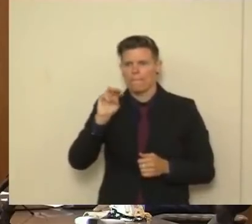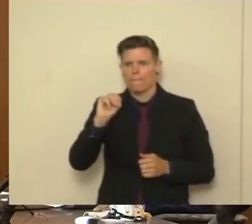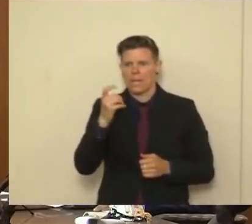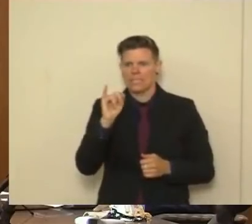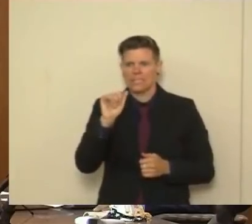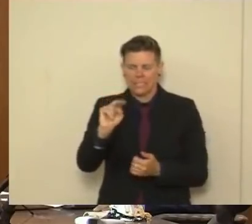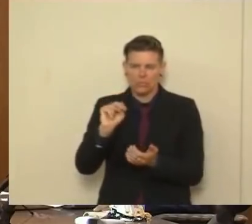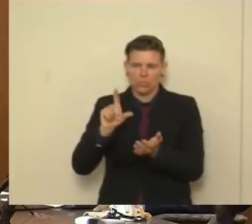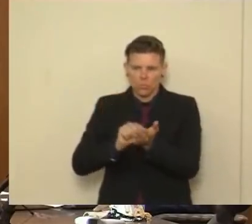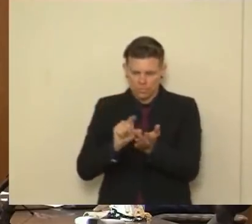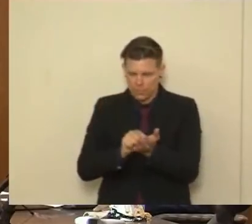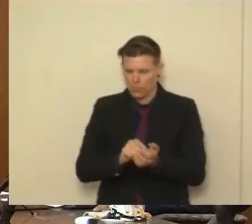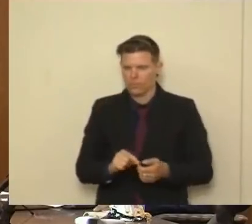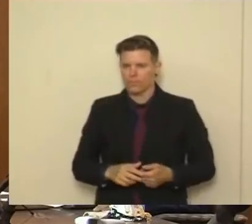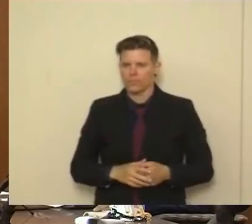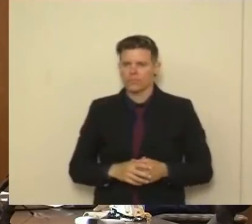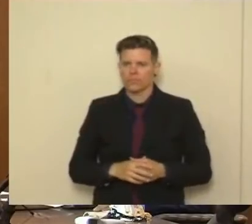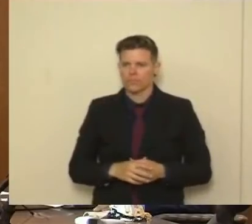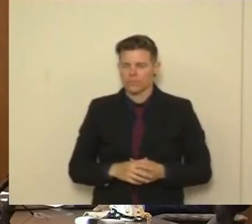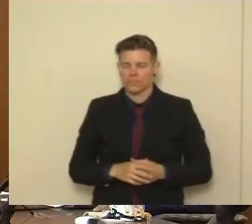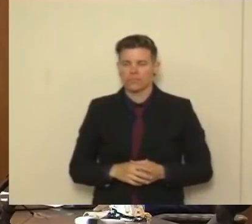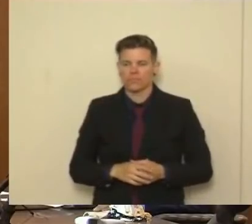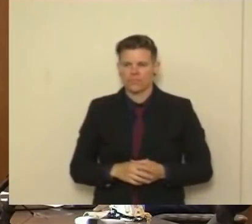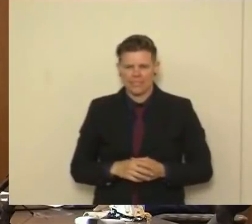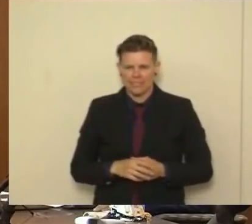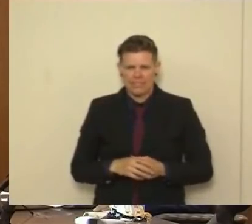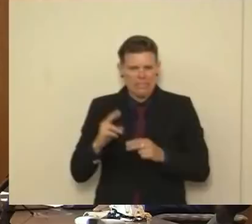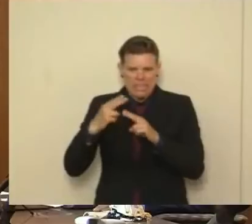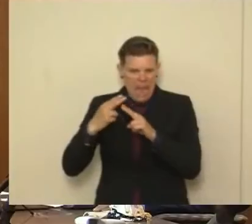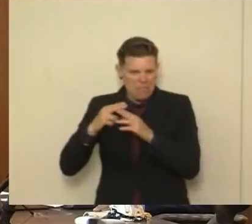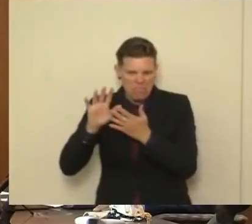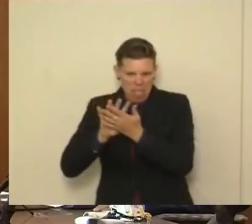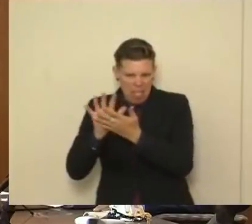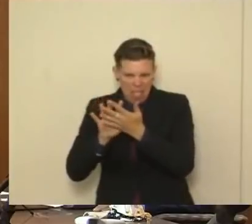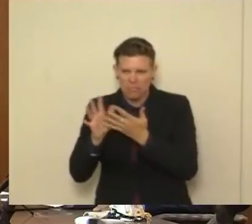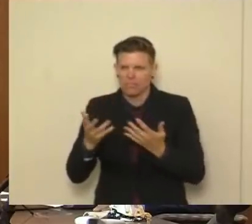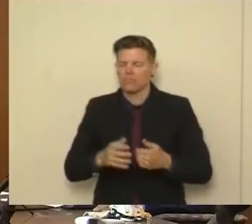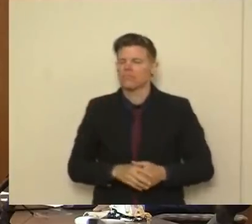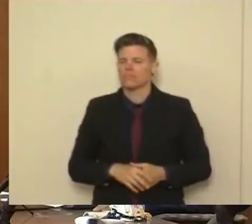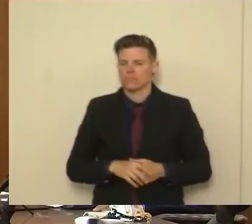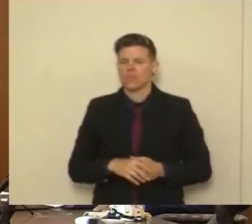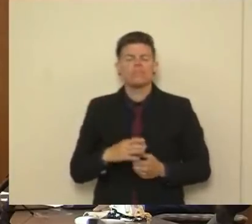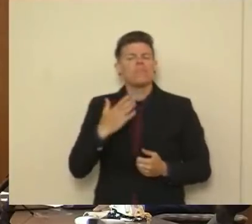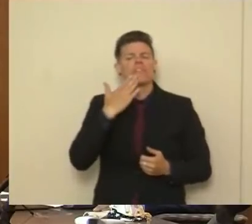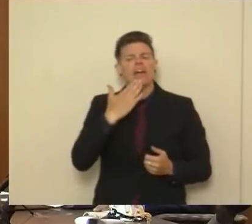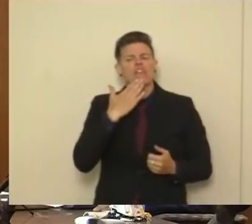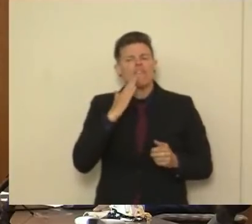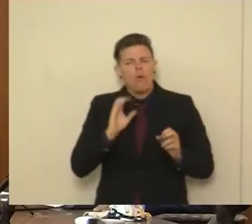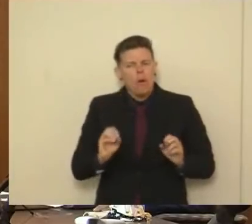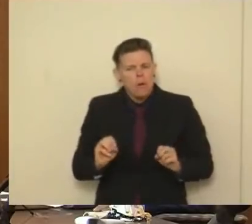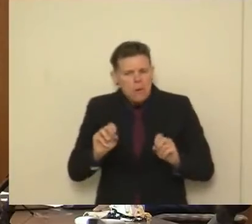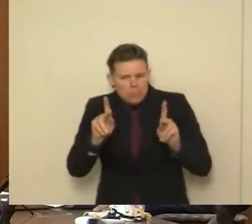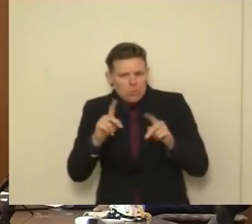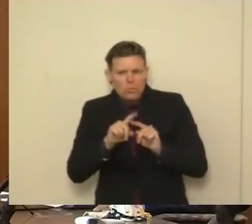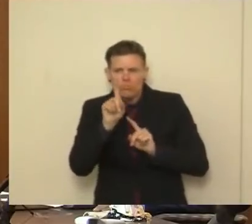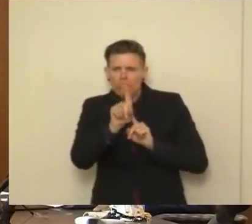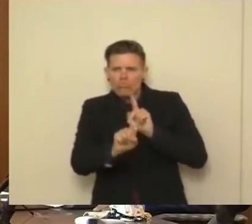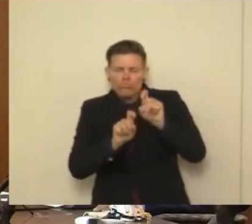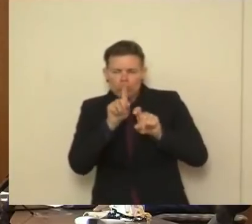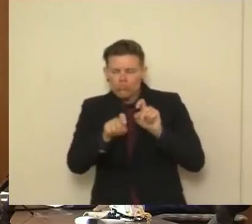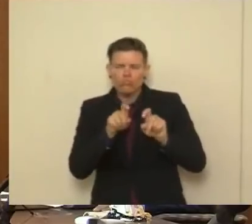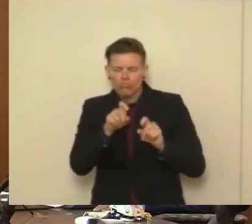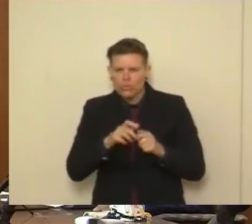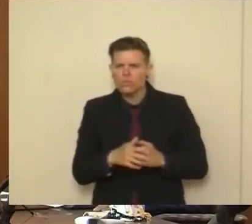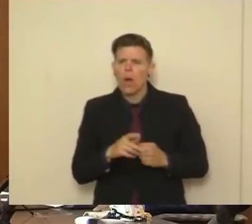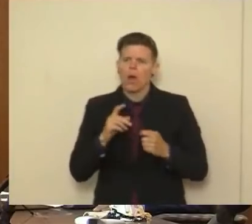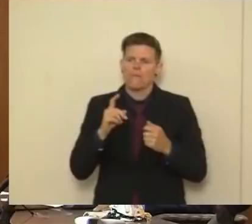Thank you so much, Governor. Thank you, everyone, for the opportunity to ask some questions. On the